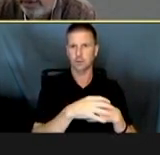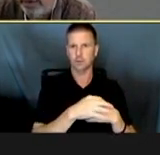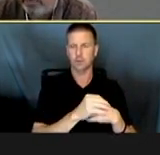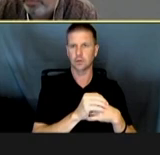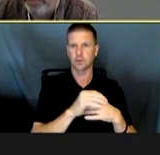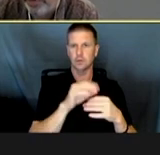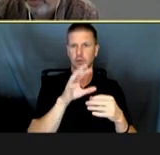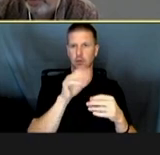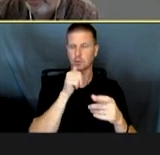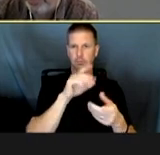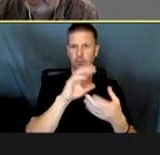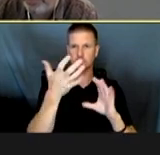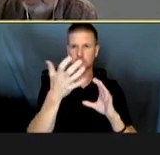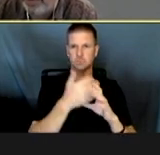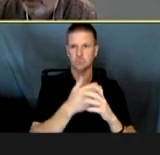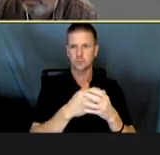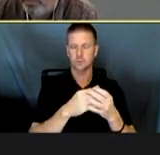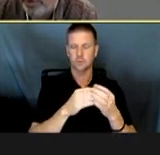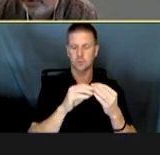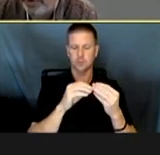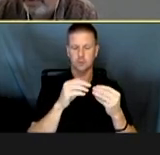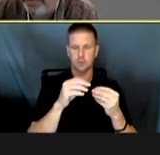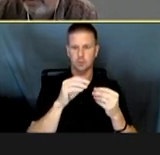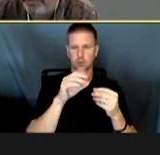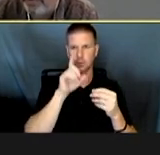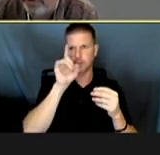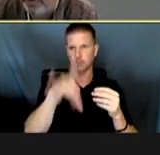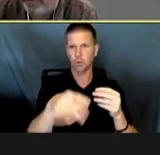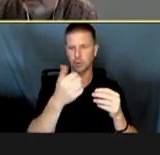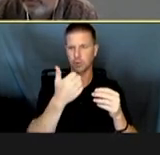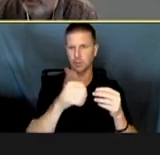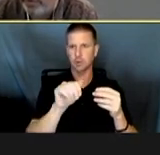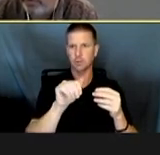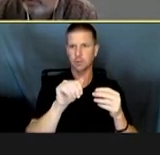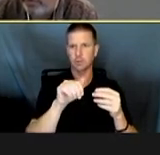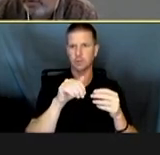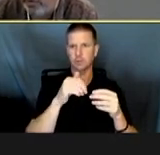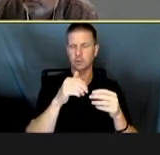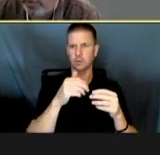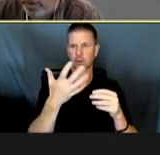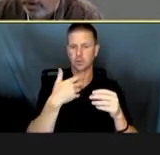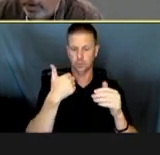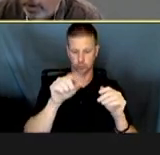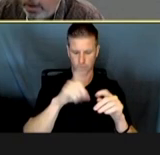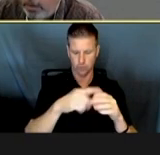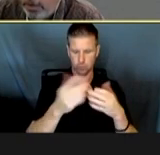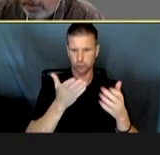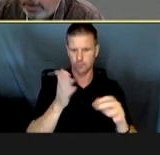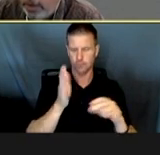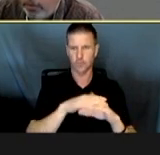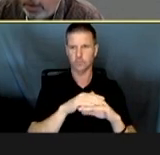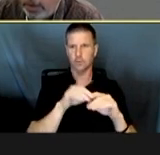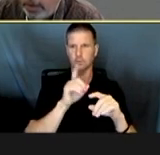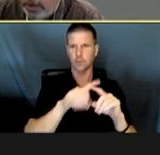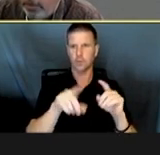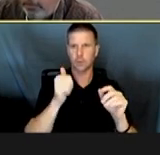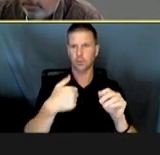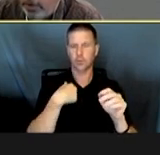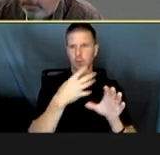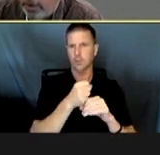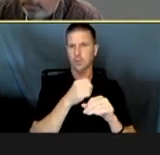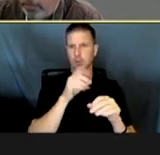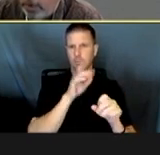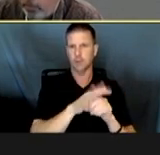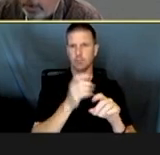didn't mess up on inputting what I was going to try to serve on. But then can we get a commitment